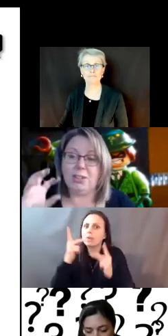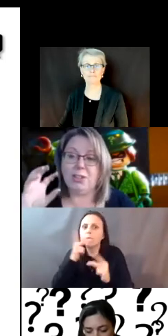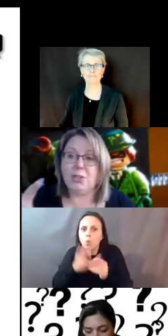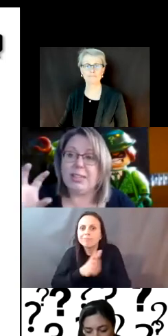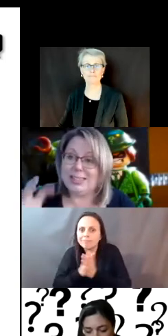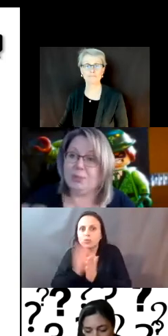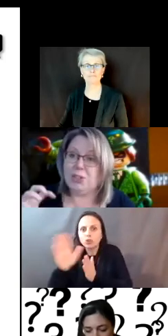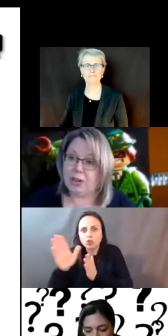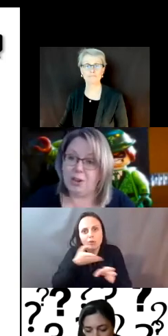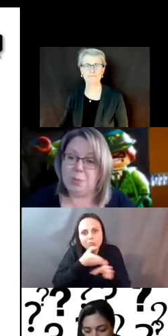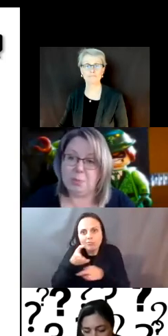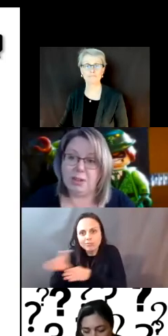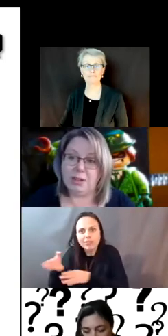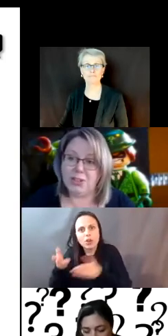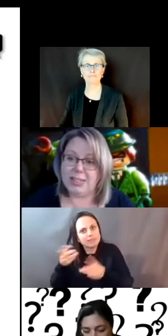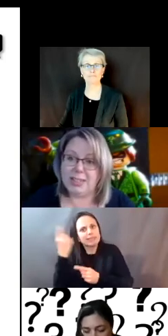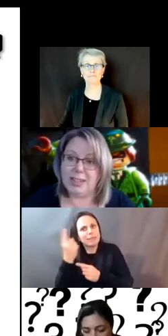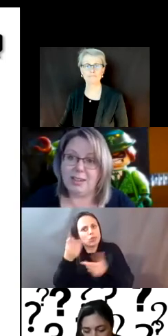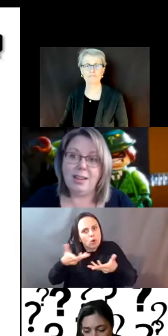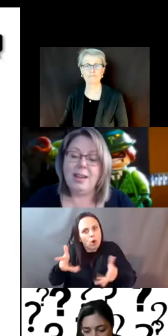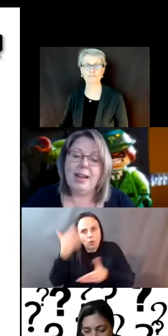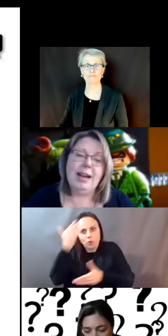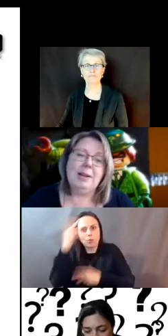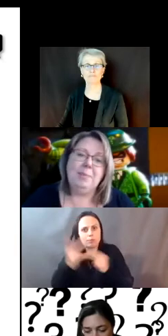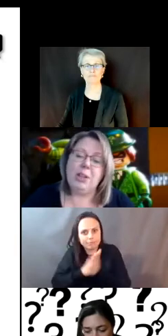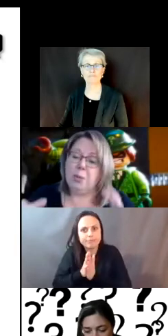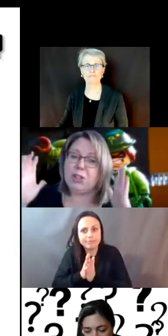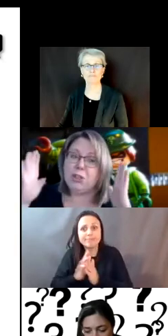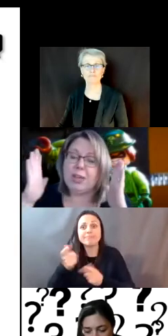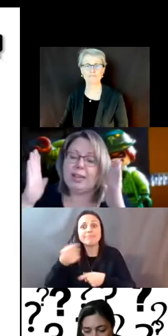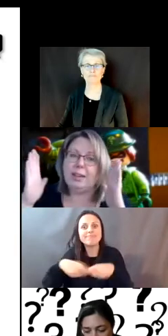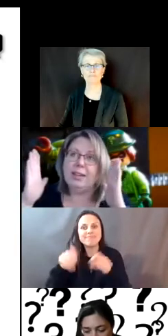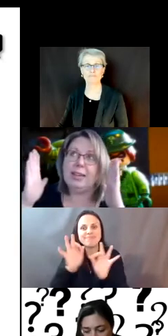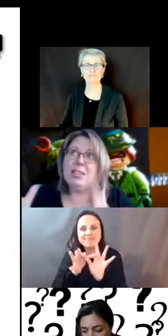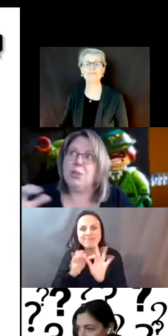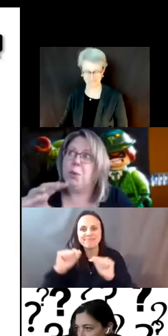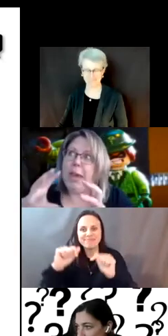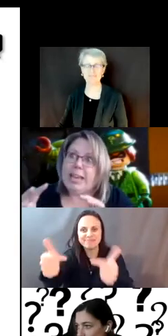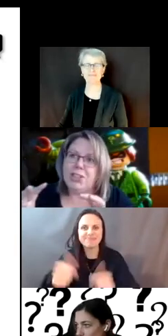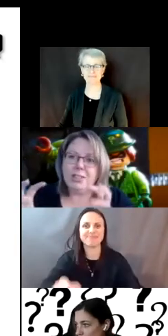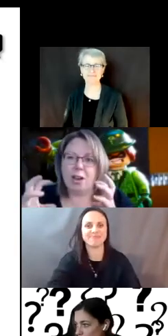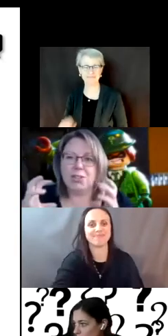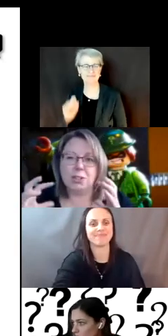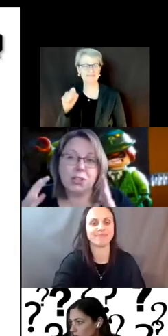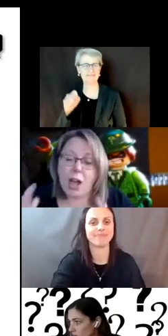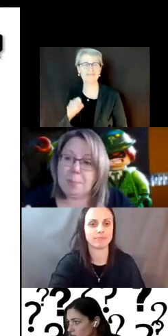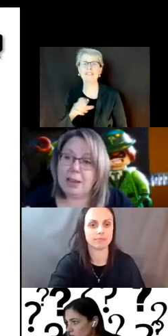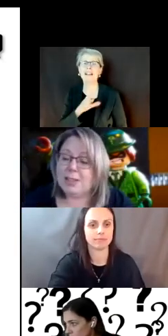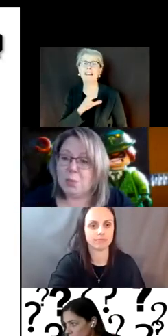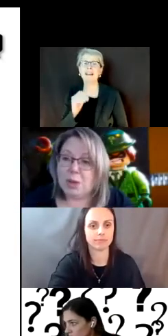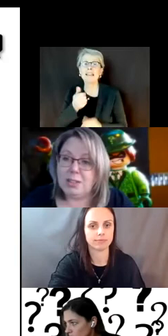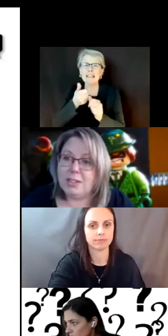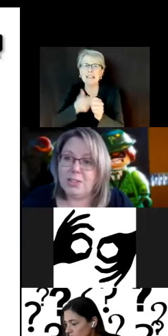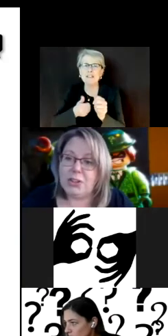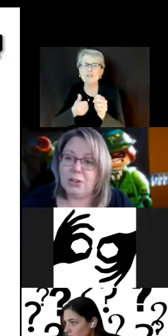in. So you're doing stuff that you already know people are interested in. Doing individual pages on a certain topic